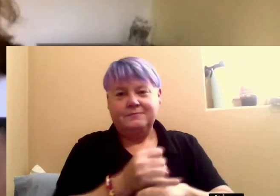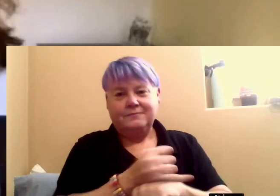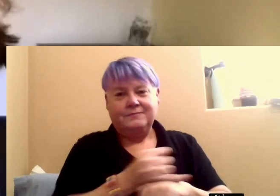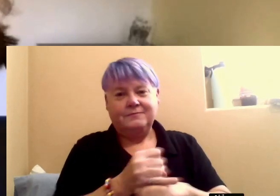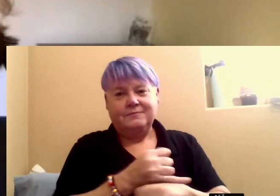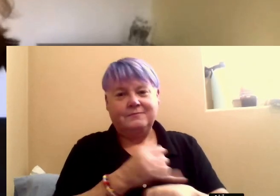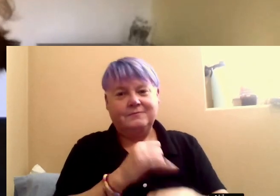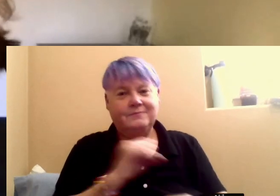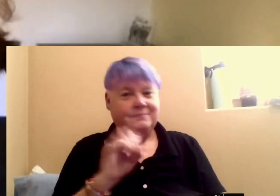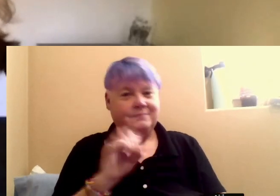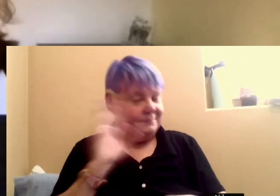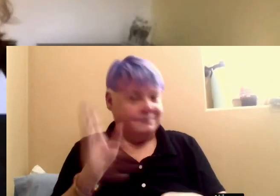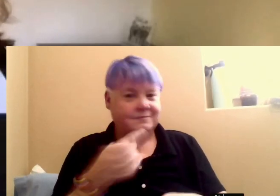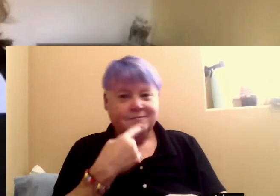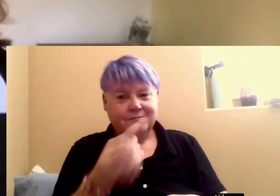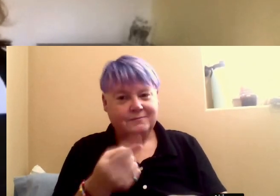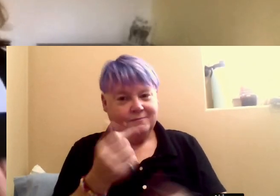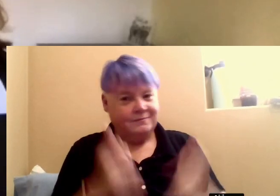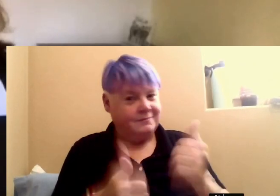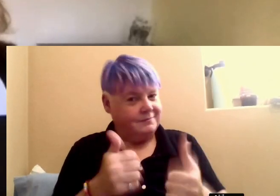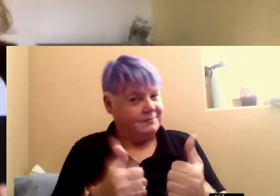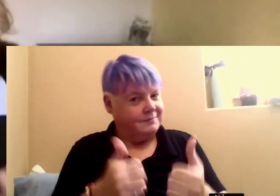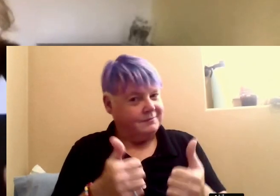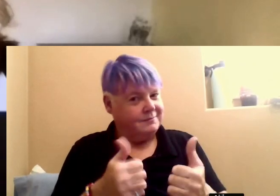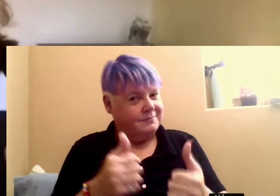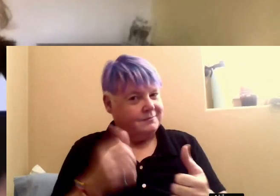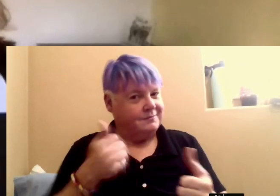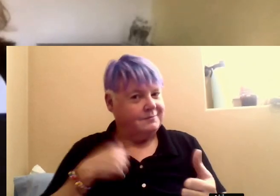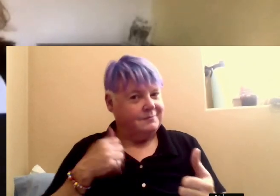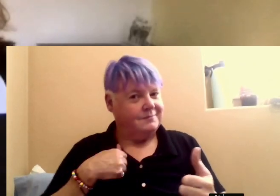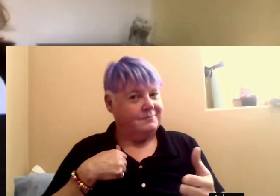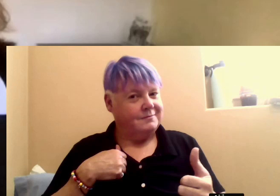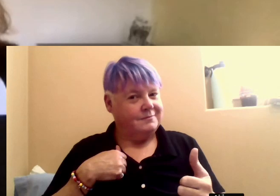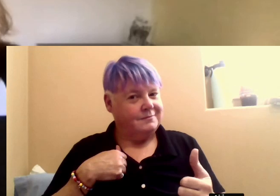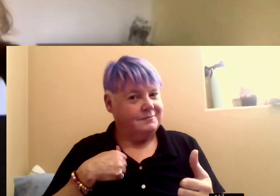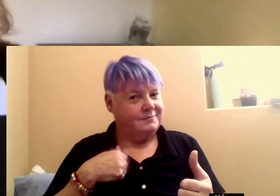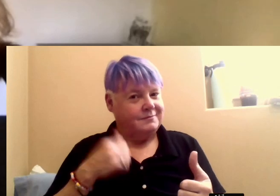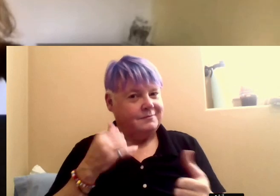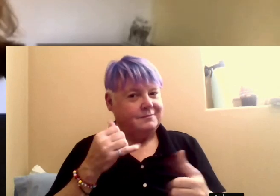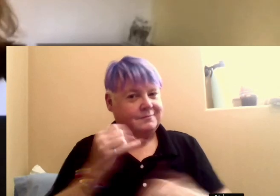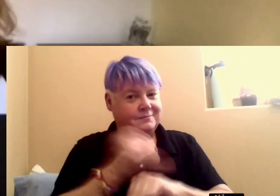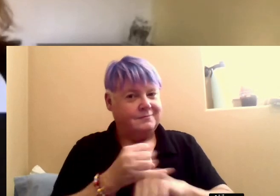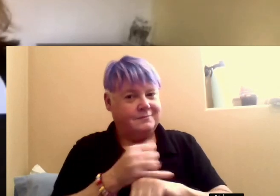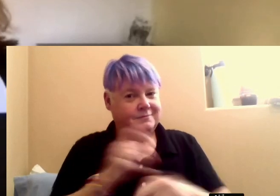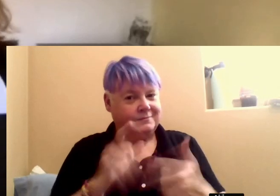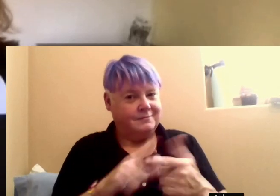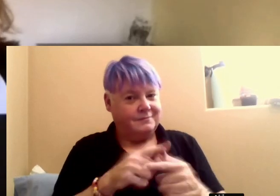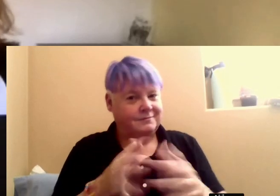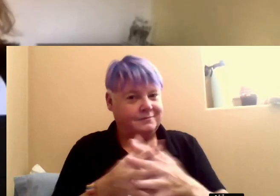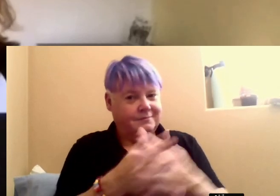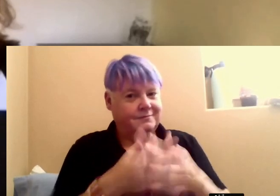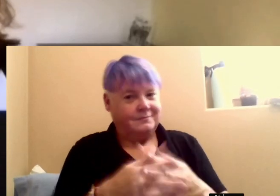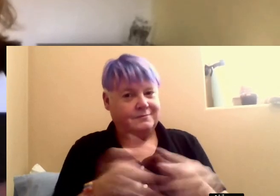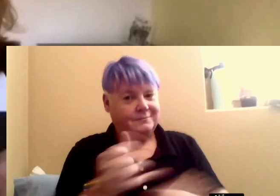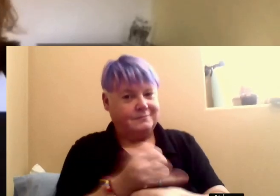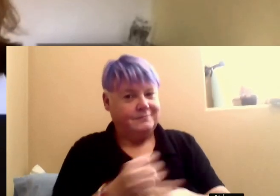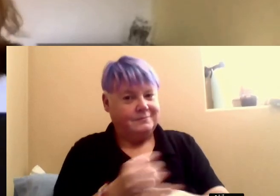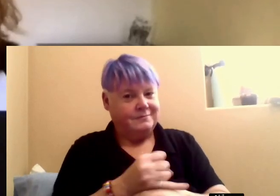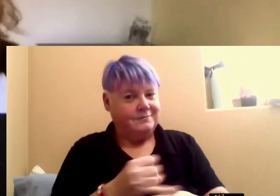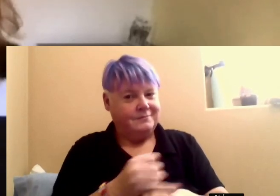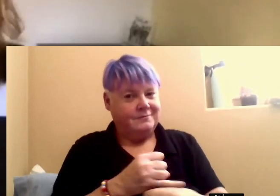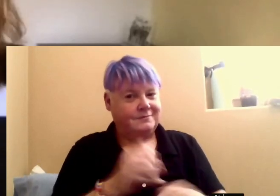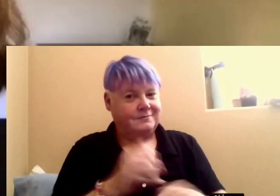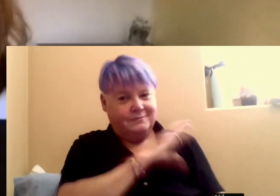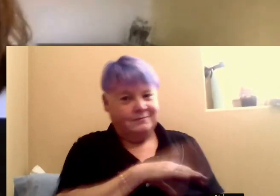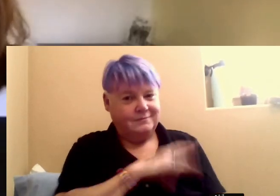never specifically said whether it is a Canadian Gulf island or a US San Juan island. And the characters